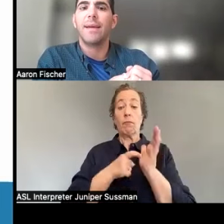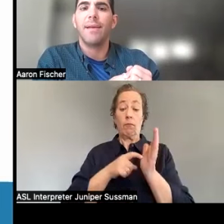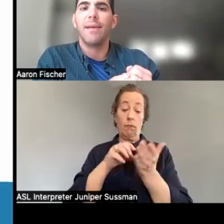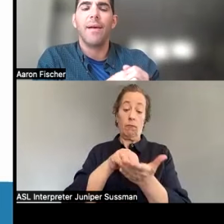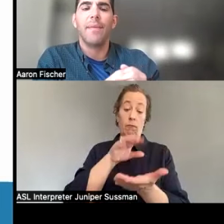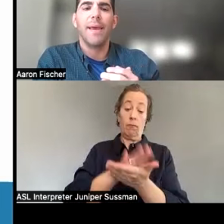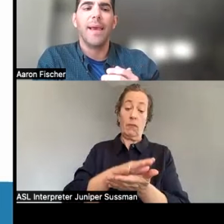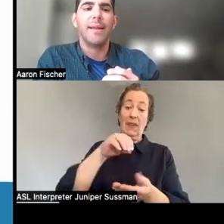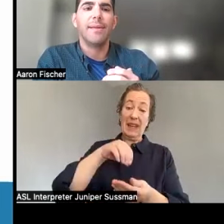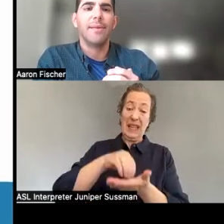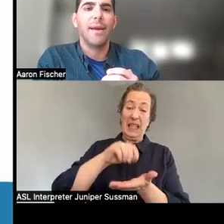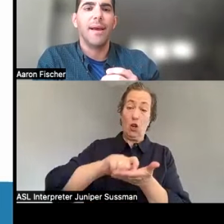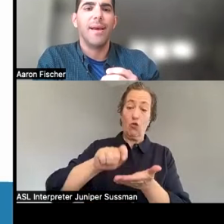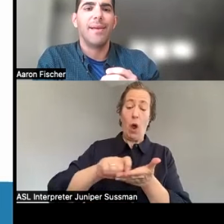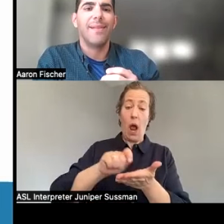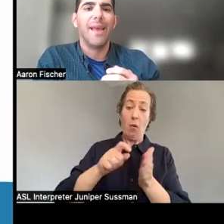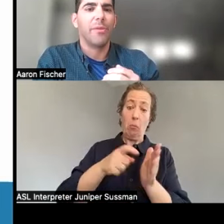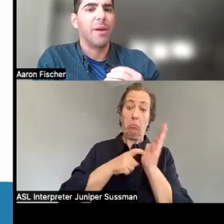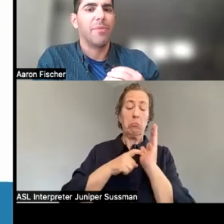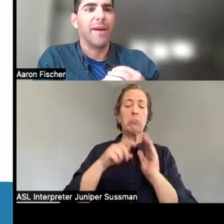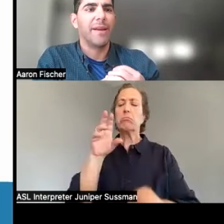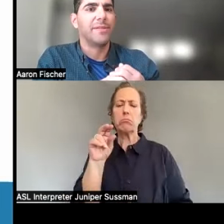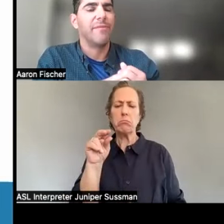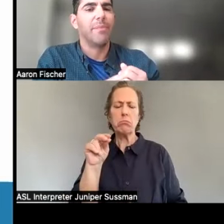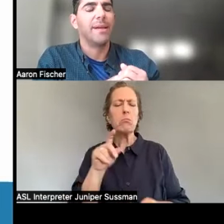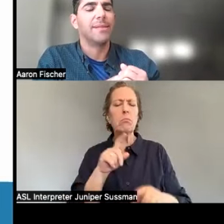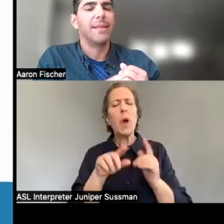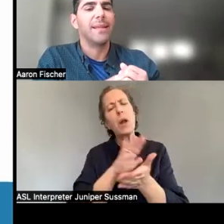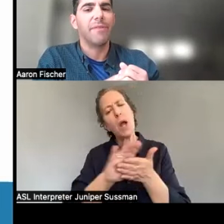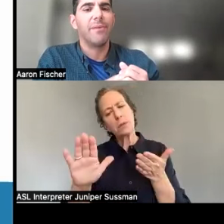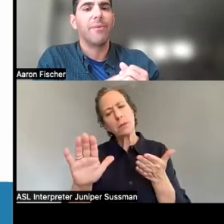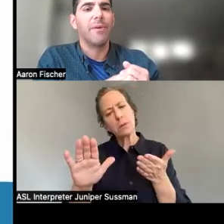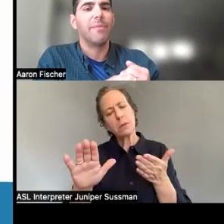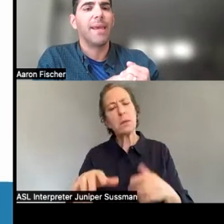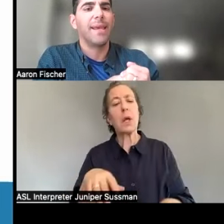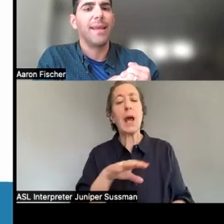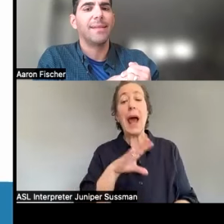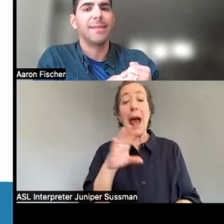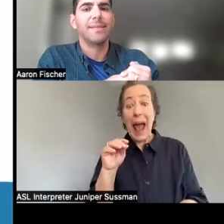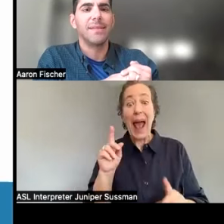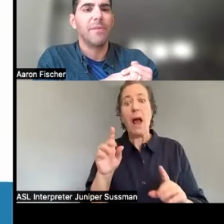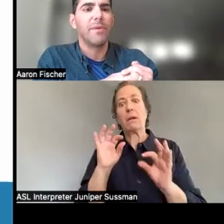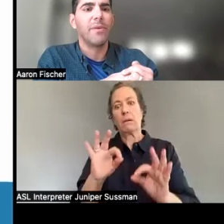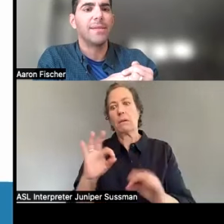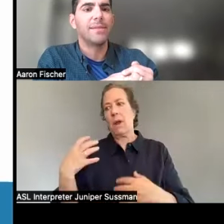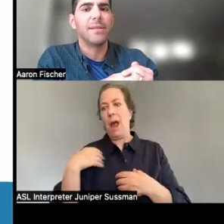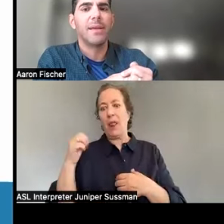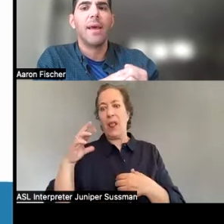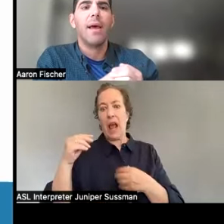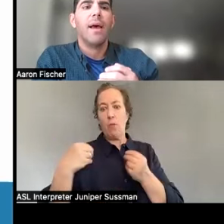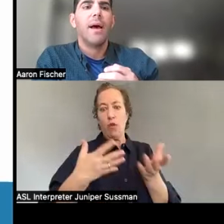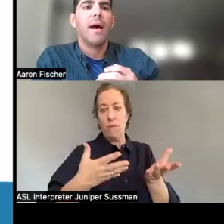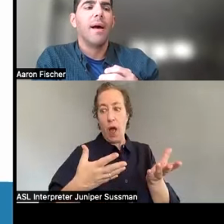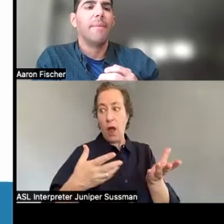writing. And healthcare providers definitely play a significant role in making that a successful